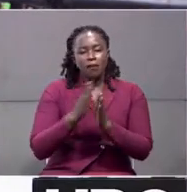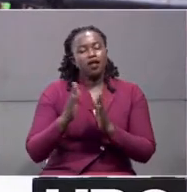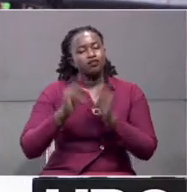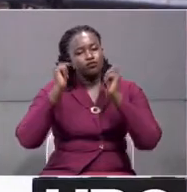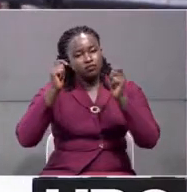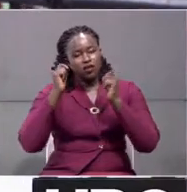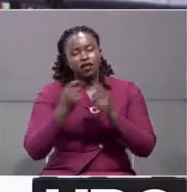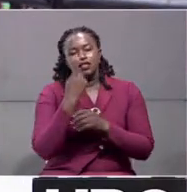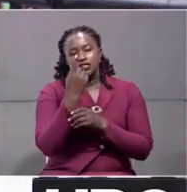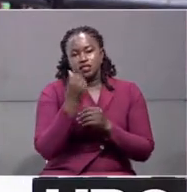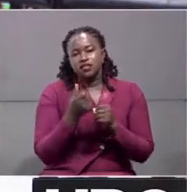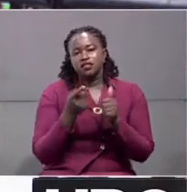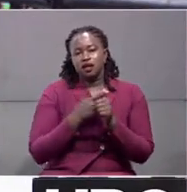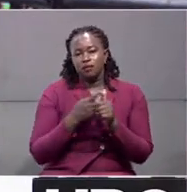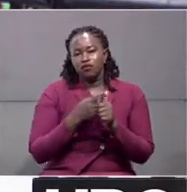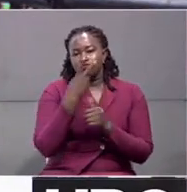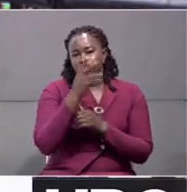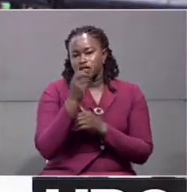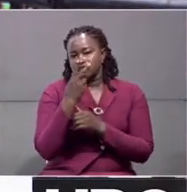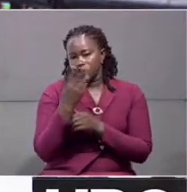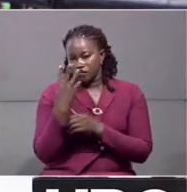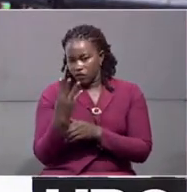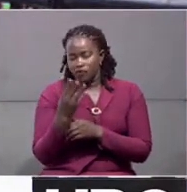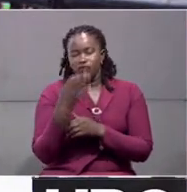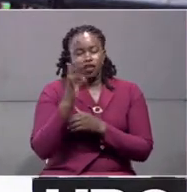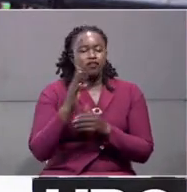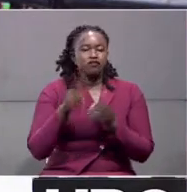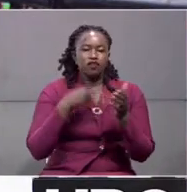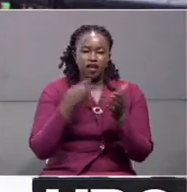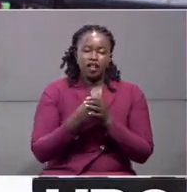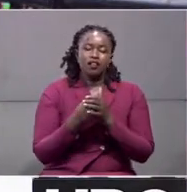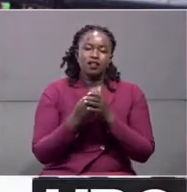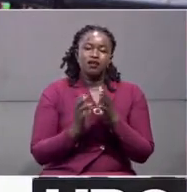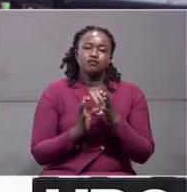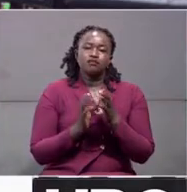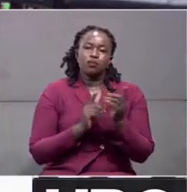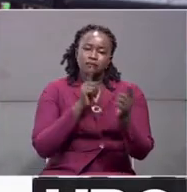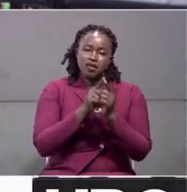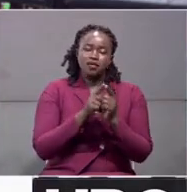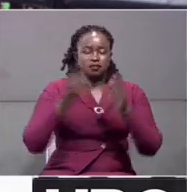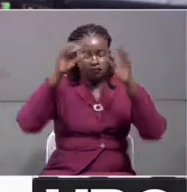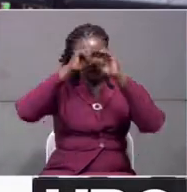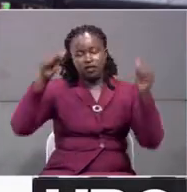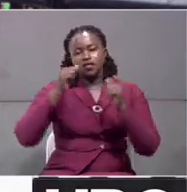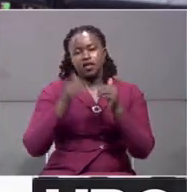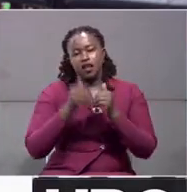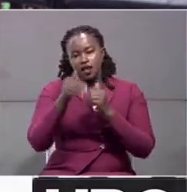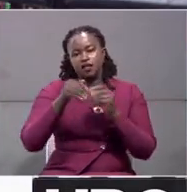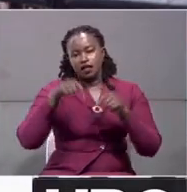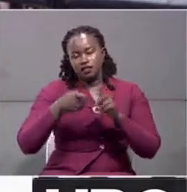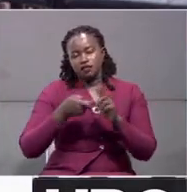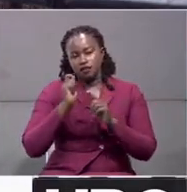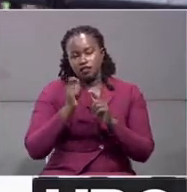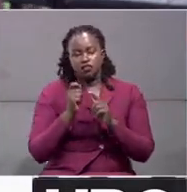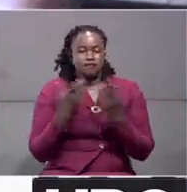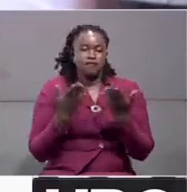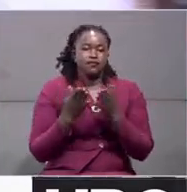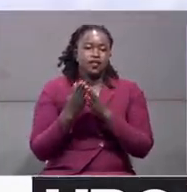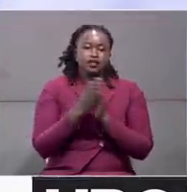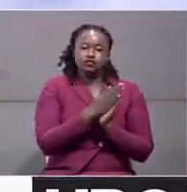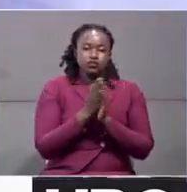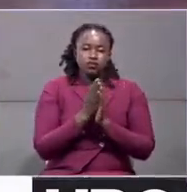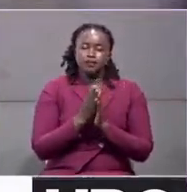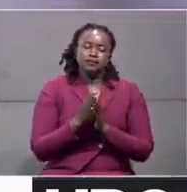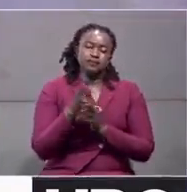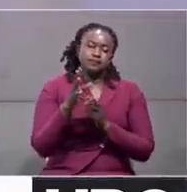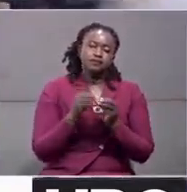the 16th of April 2024 if they fail to meet the president later this month. Grace Joyce